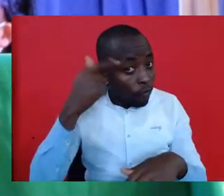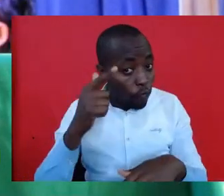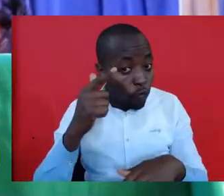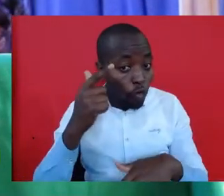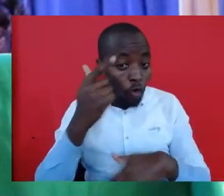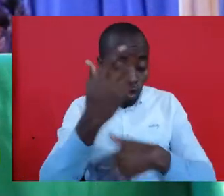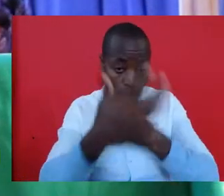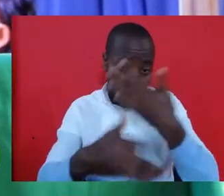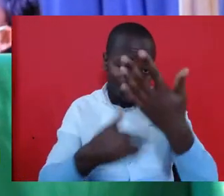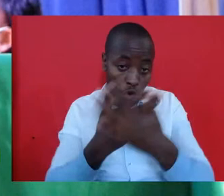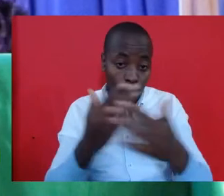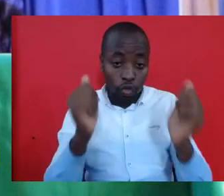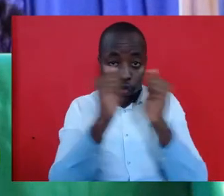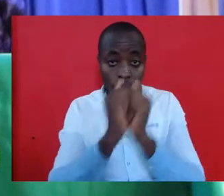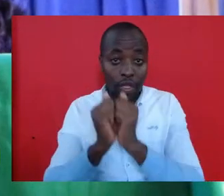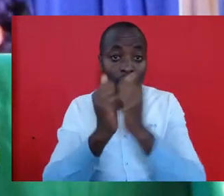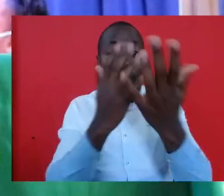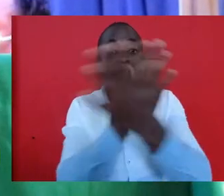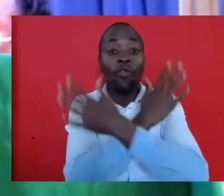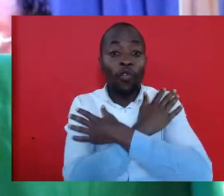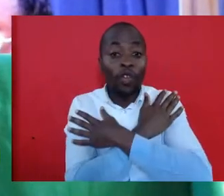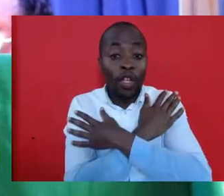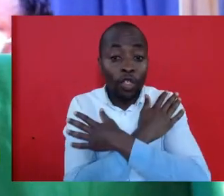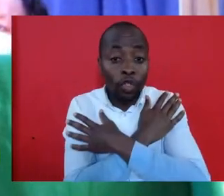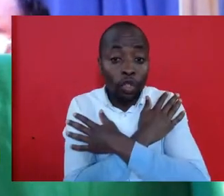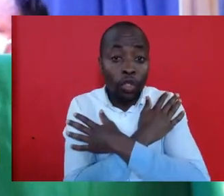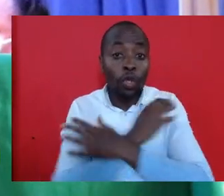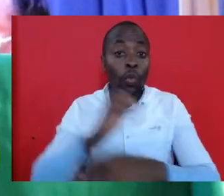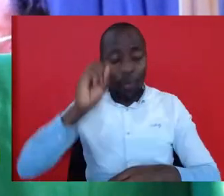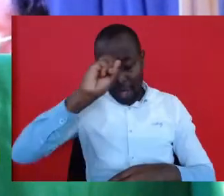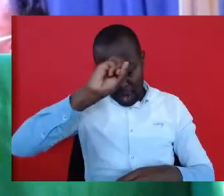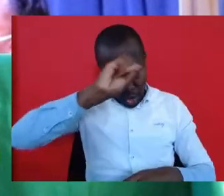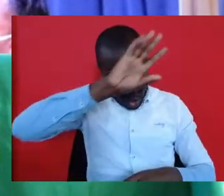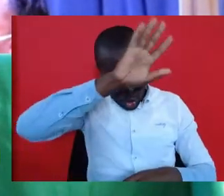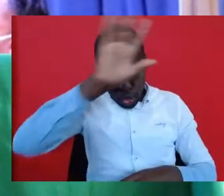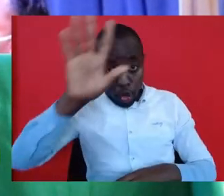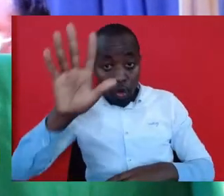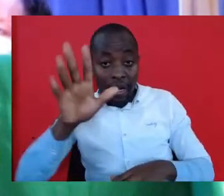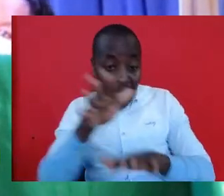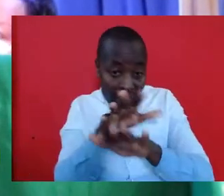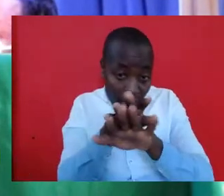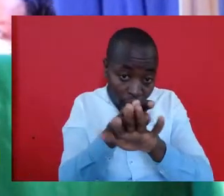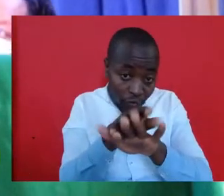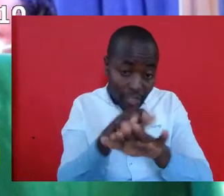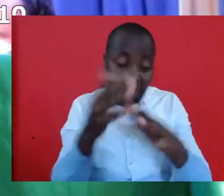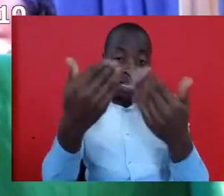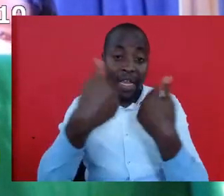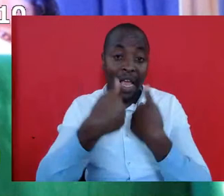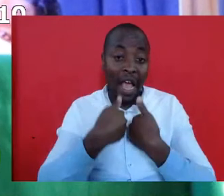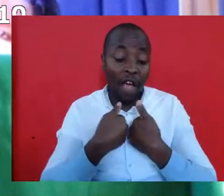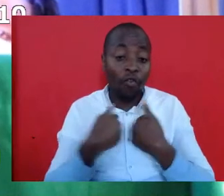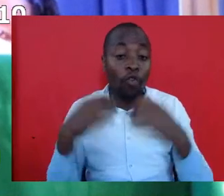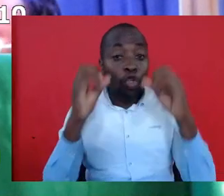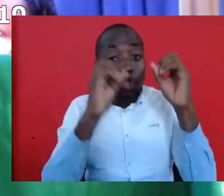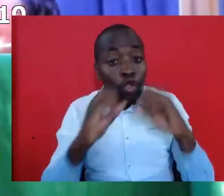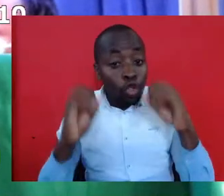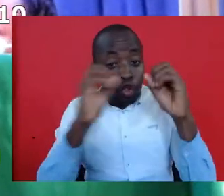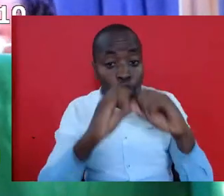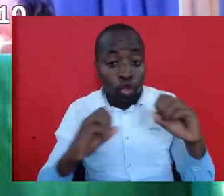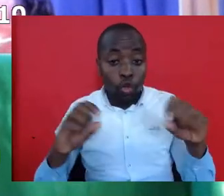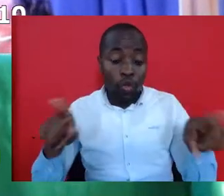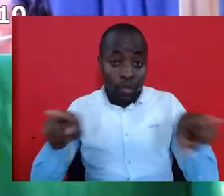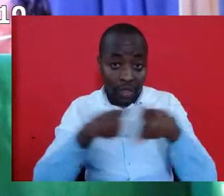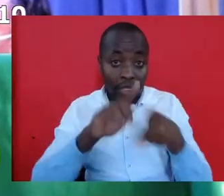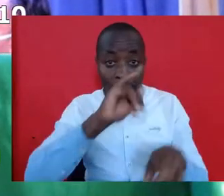his companions were astonished at the catch of fish they had taken. And so were James